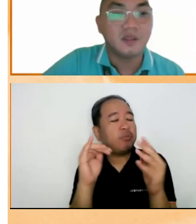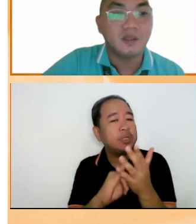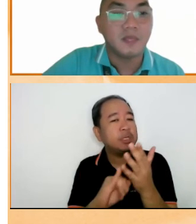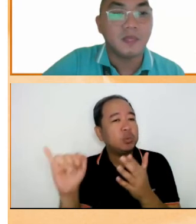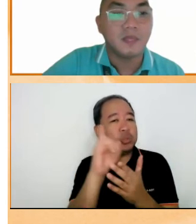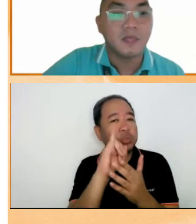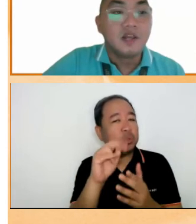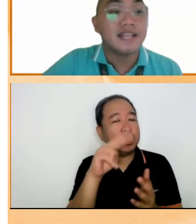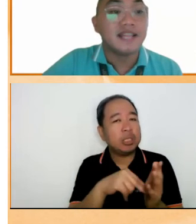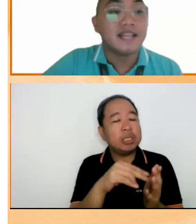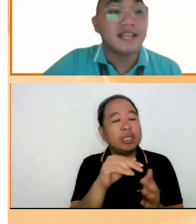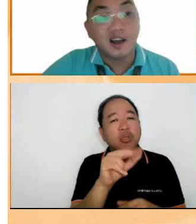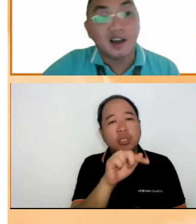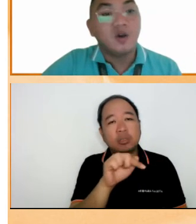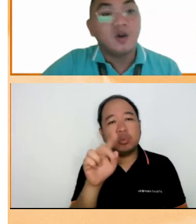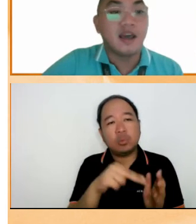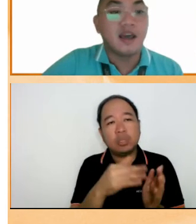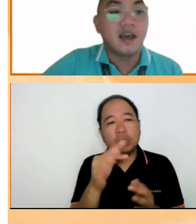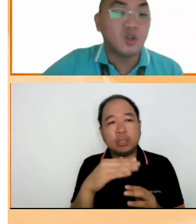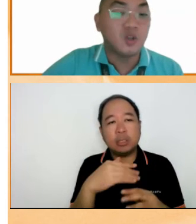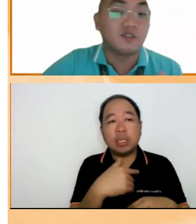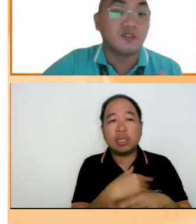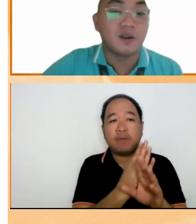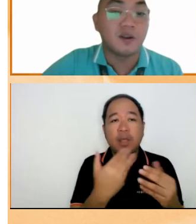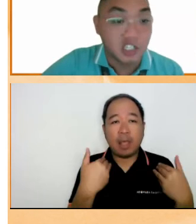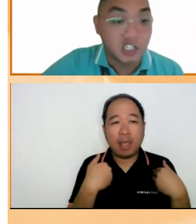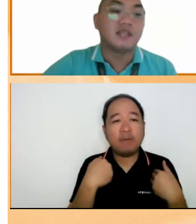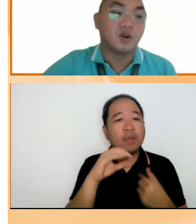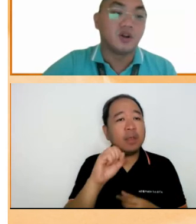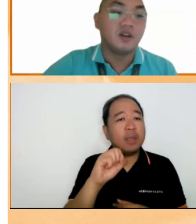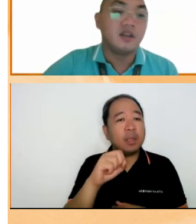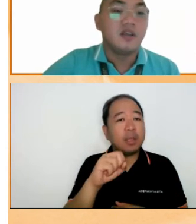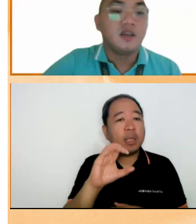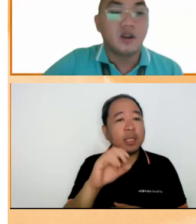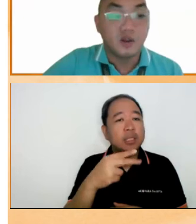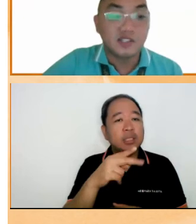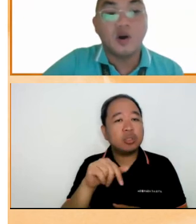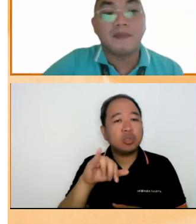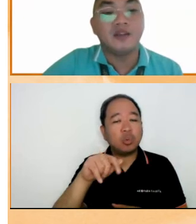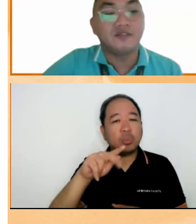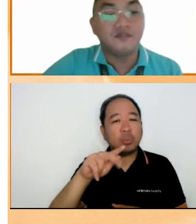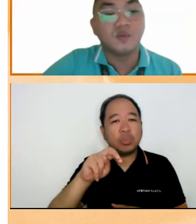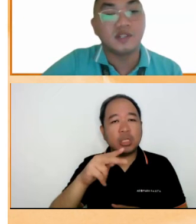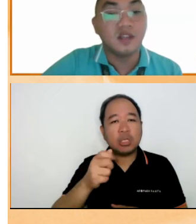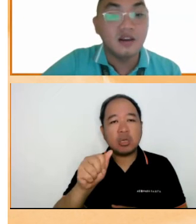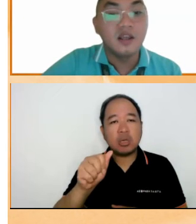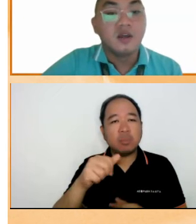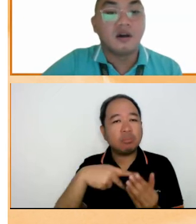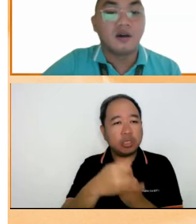So in Davao, we have the ongoing schizophrenia project implementation, and also a pilot phase was